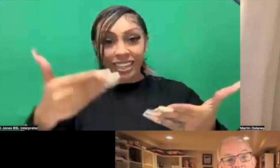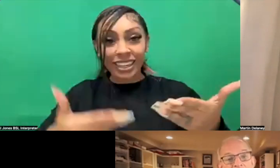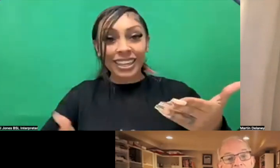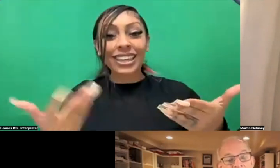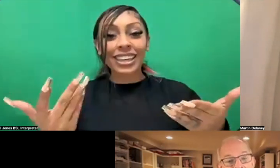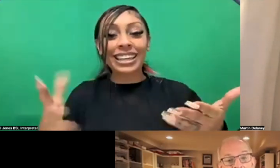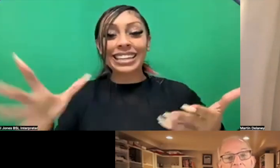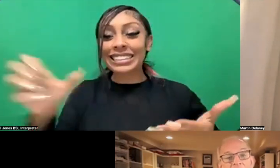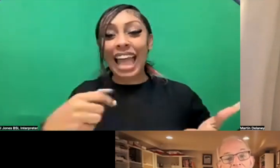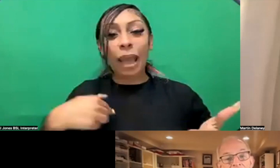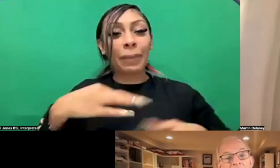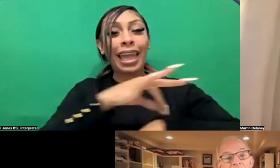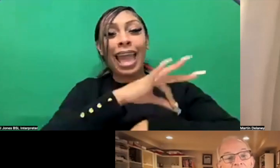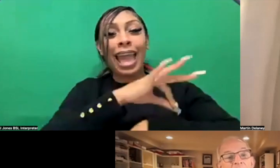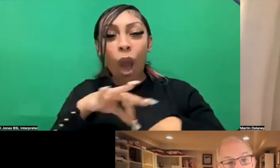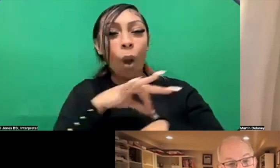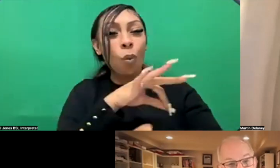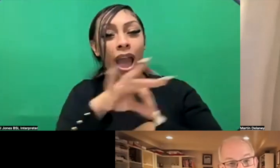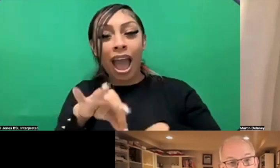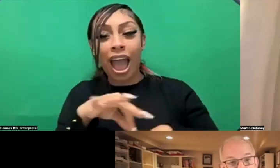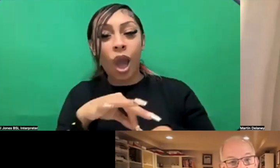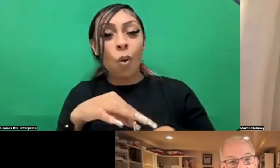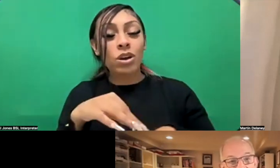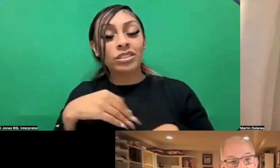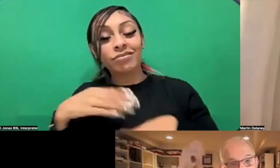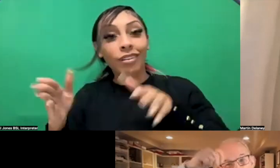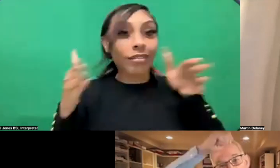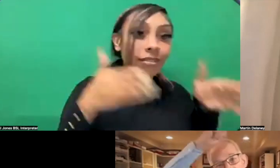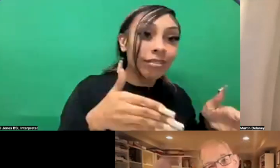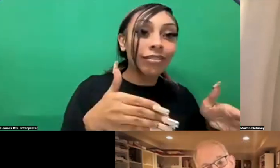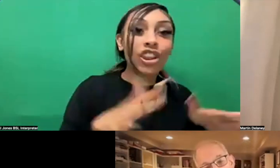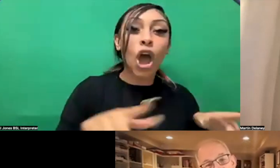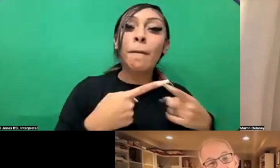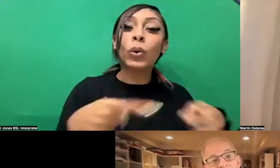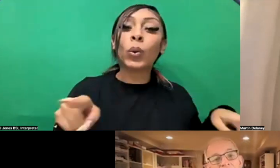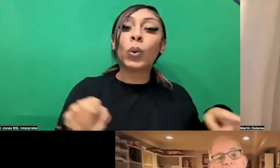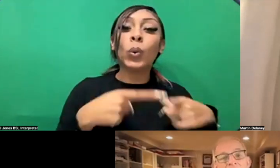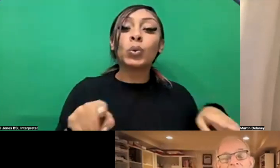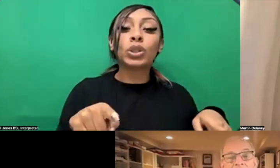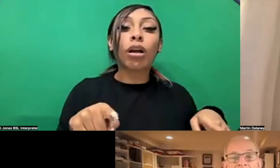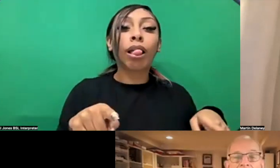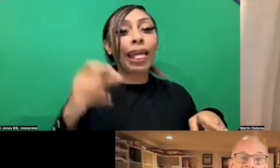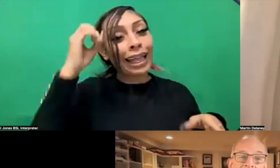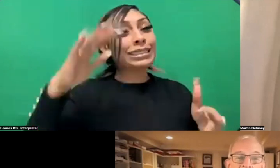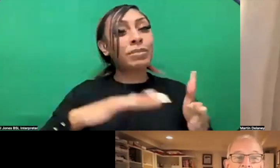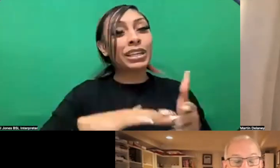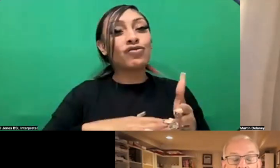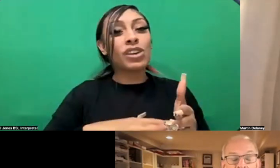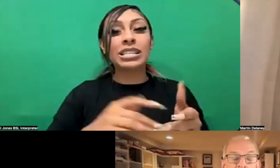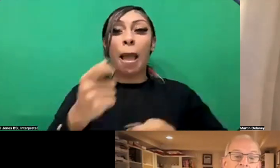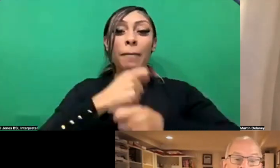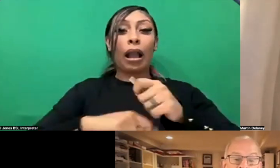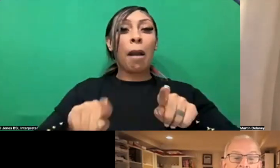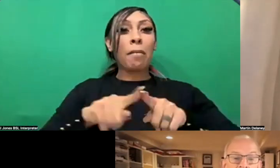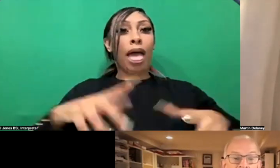take me out of the musical experience and make me put on the engineer hat. And I didn't like that. I wanted to